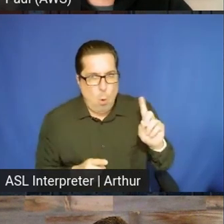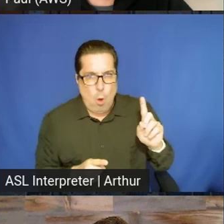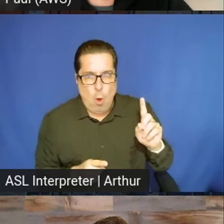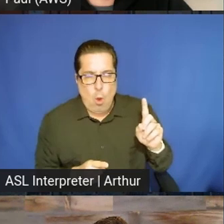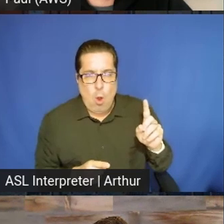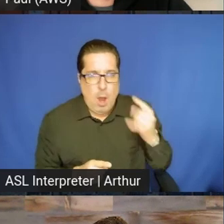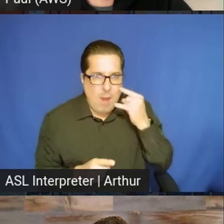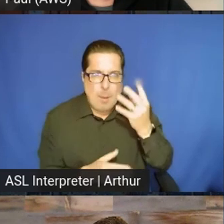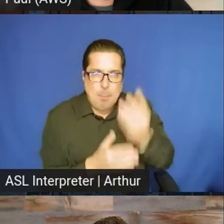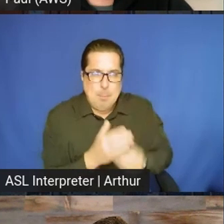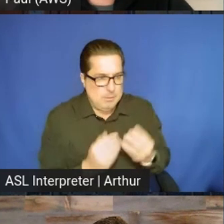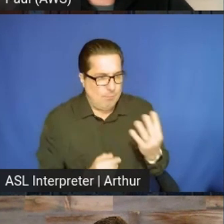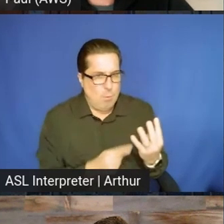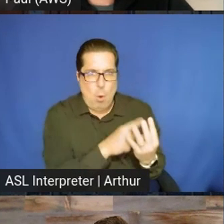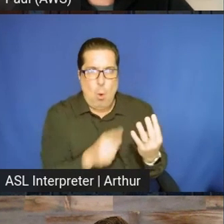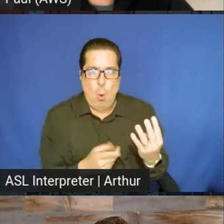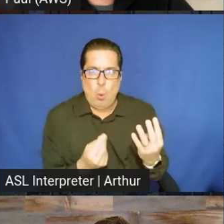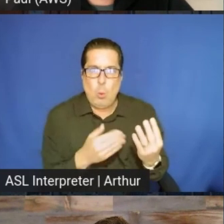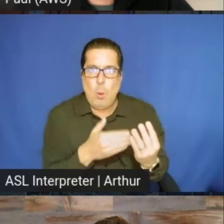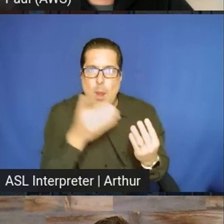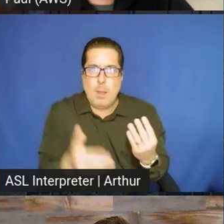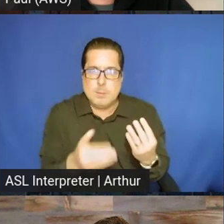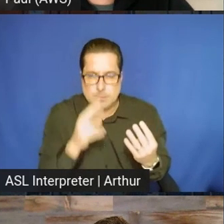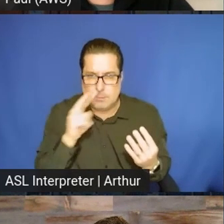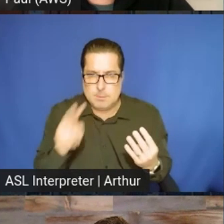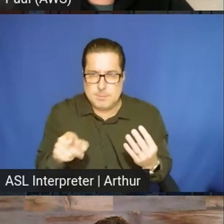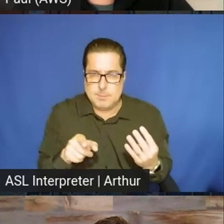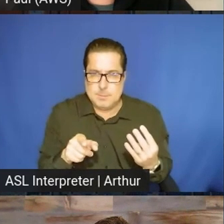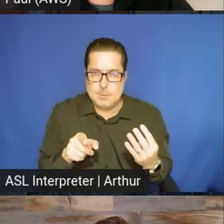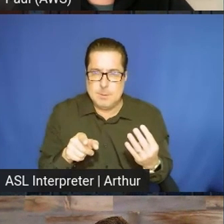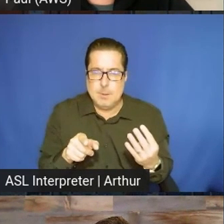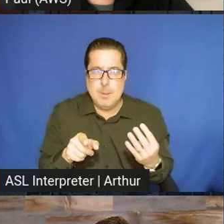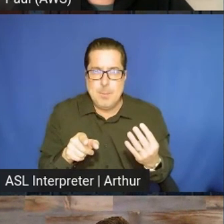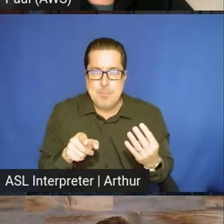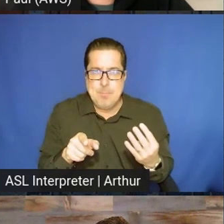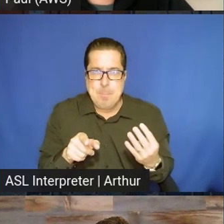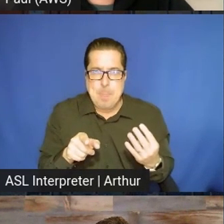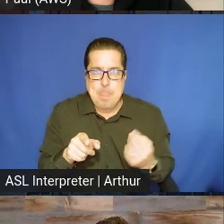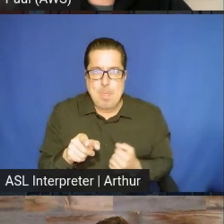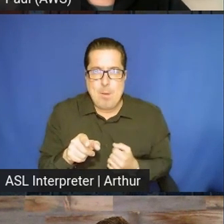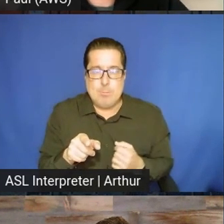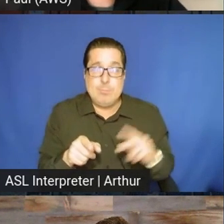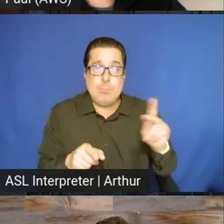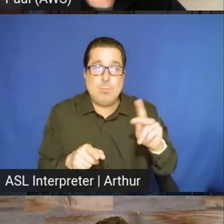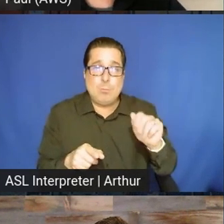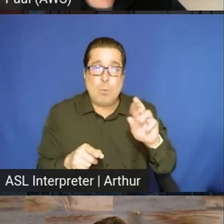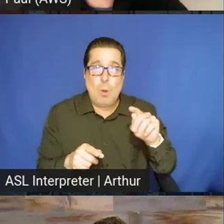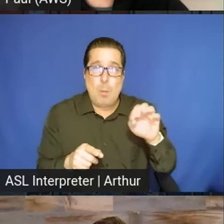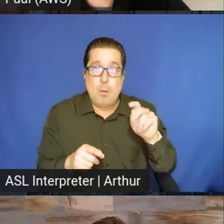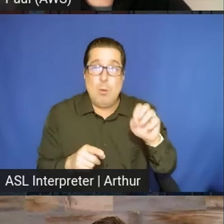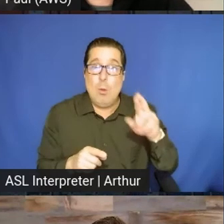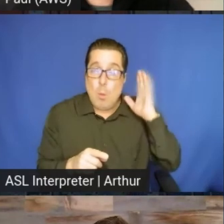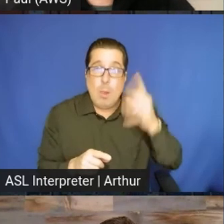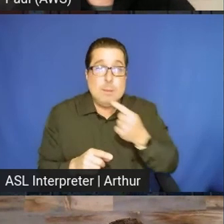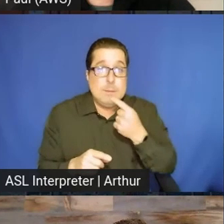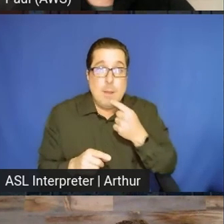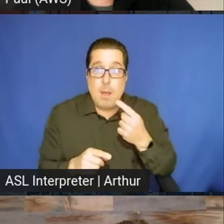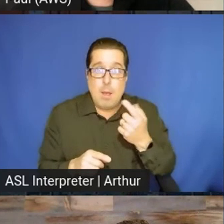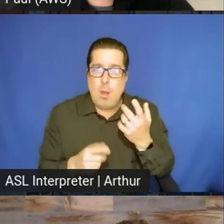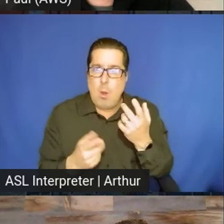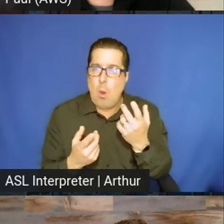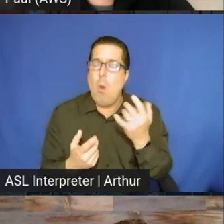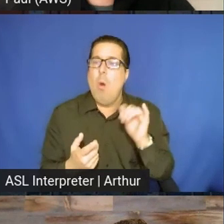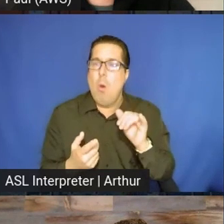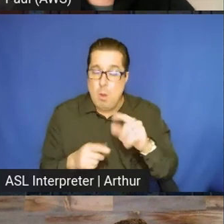missing 4? Let's keep going. And so what's going to happen is Karpenter's going to say, oh, you know what? I know based on these